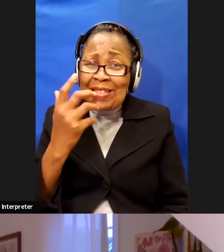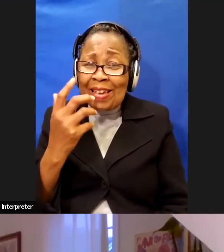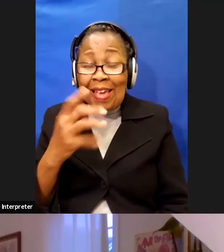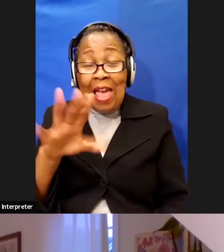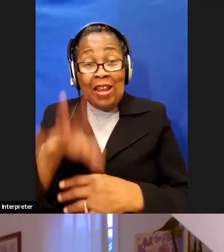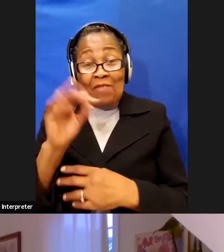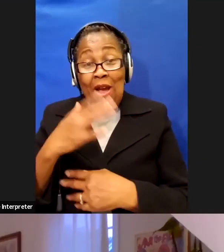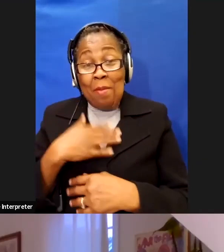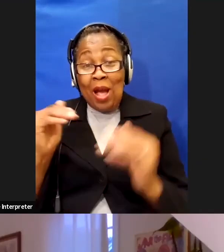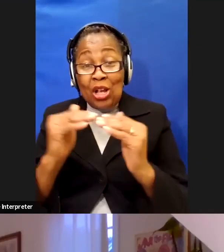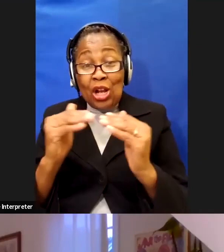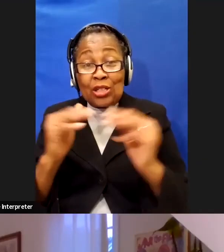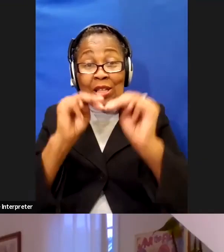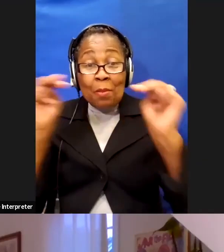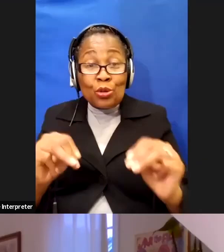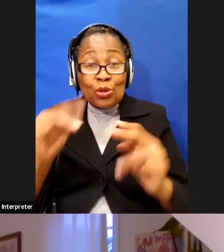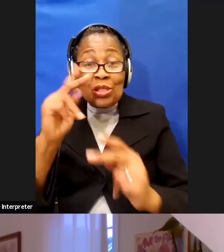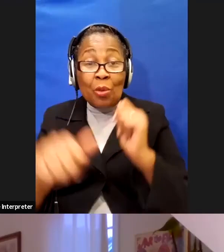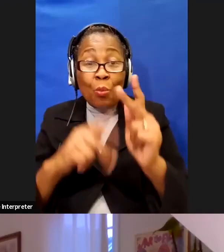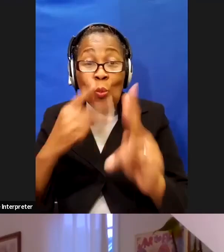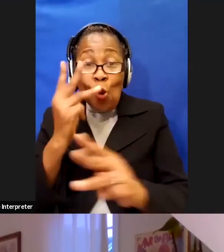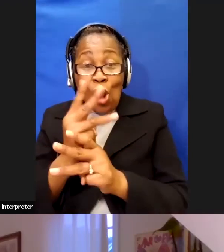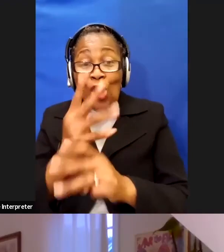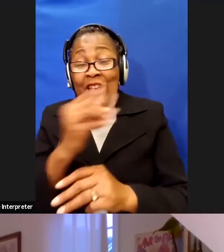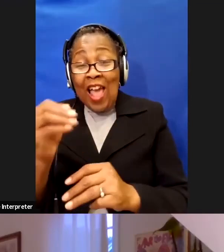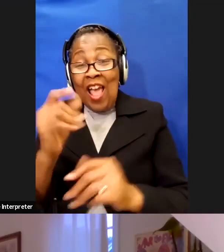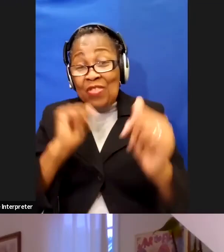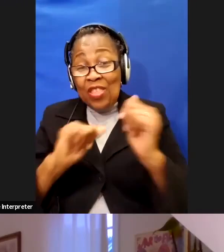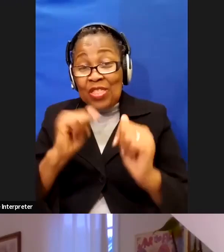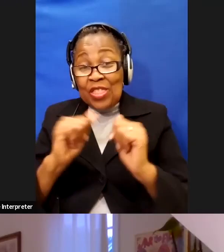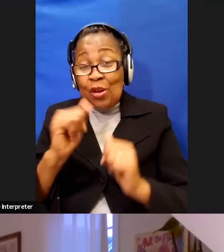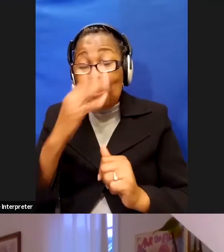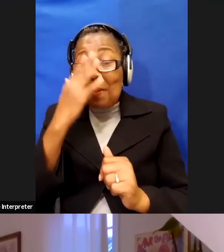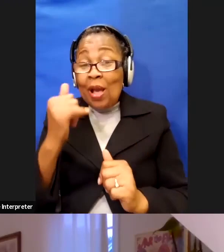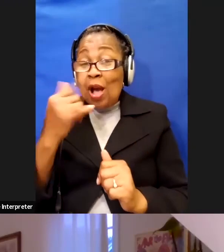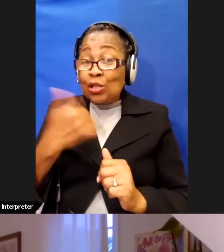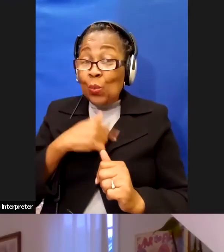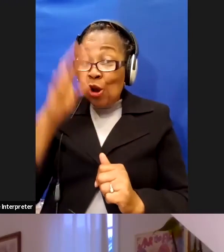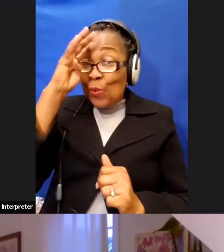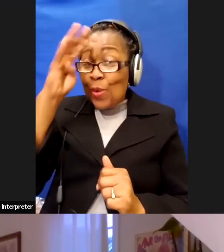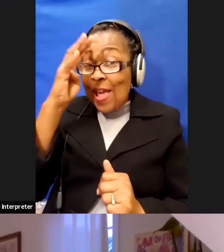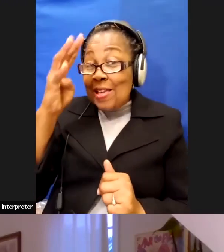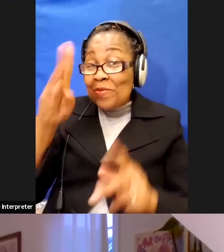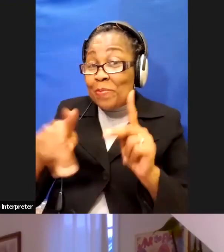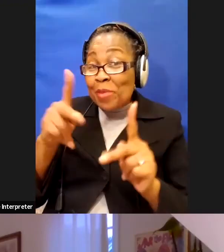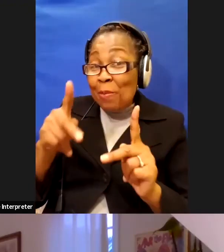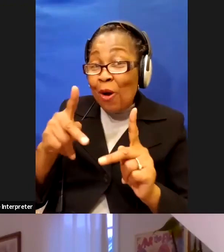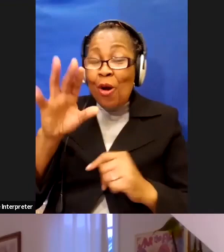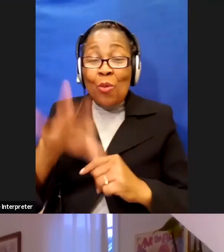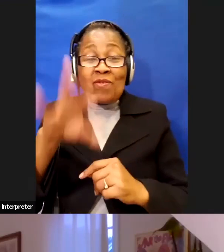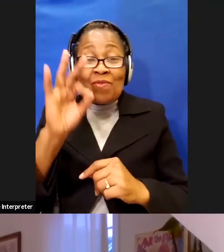colleagues in the museum world and in the theater world, because we're creative people, are finding ways to